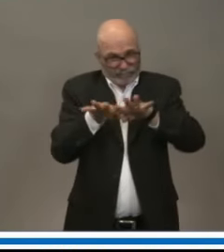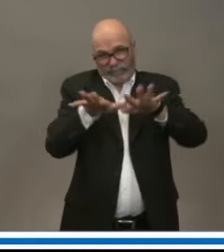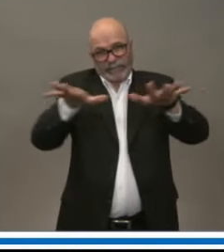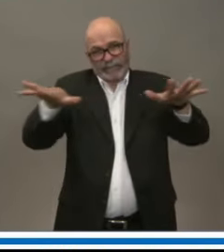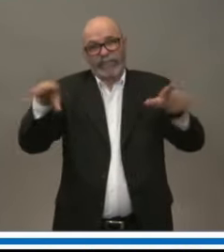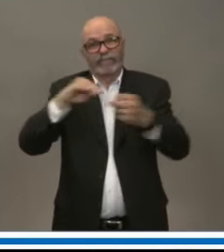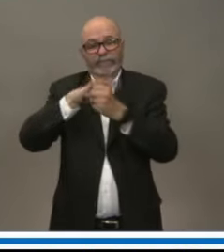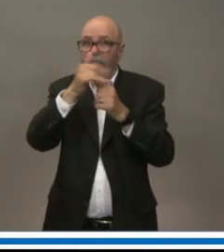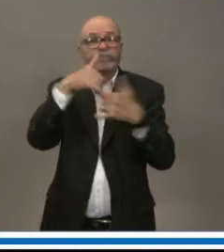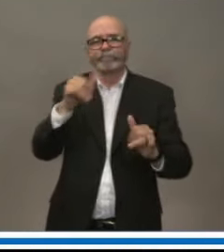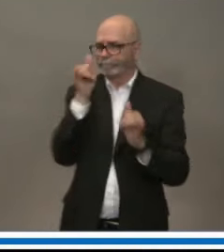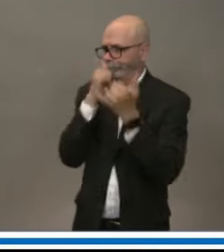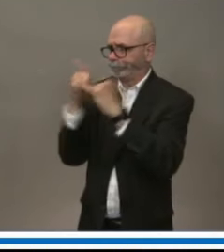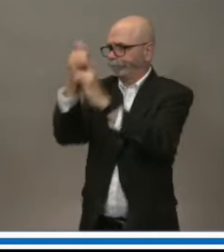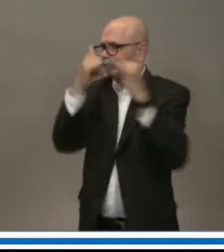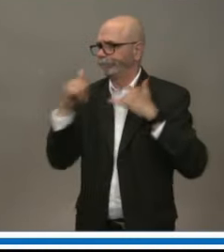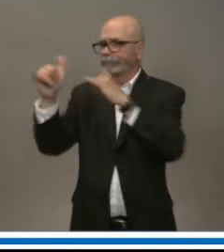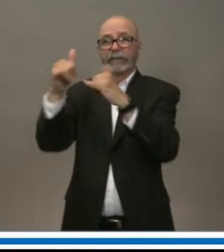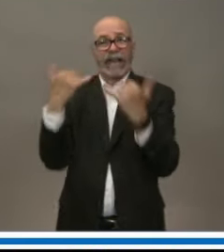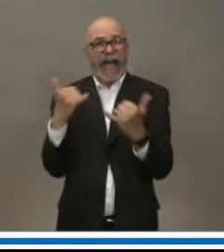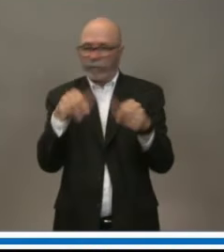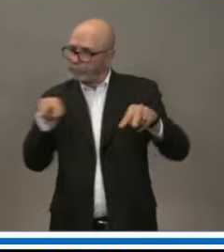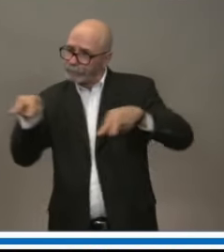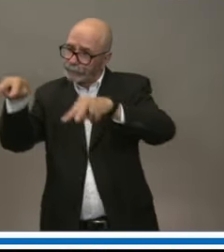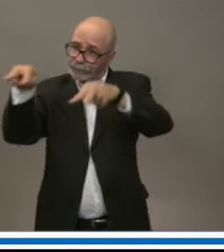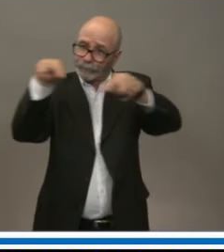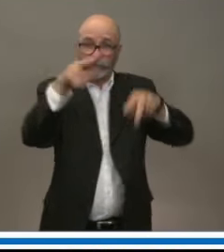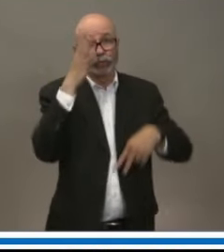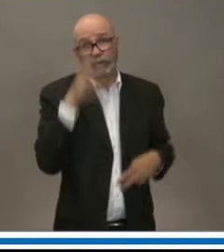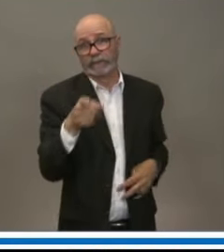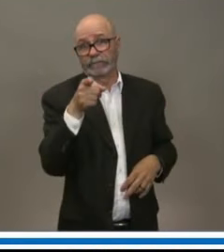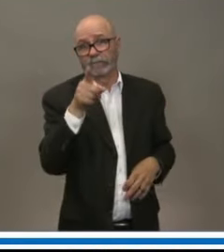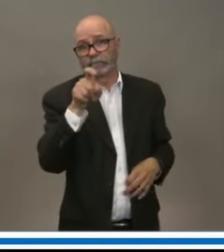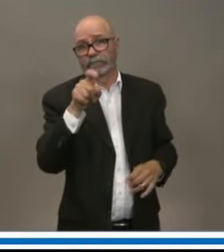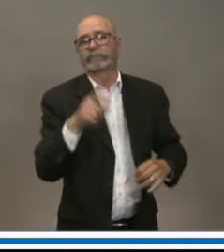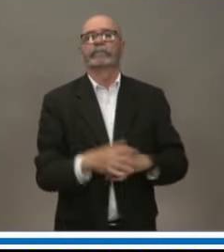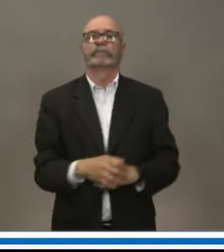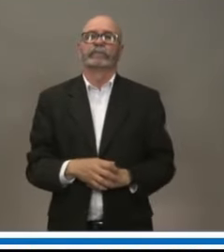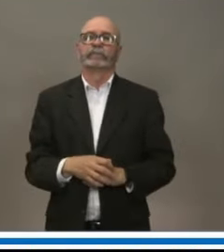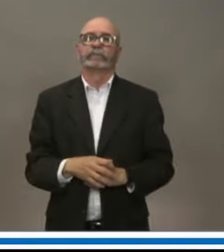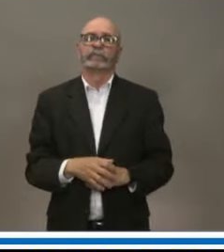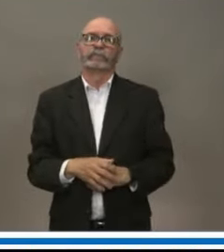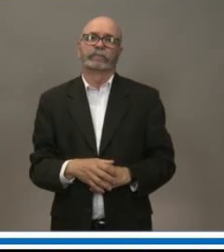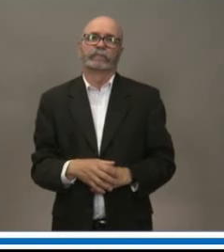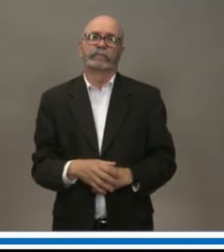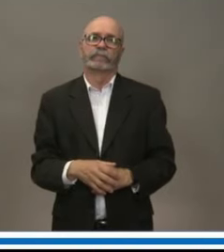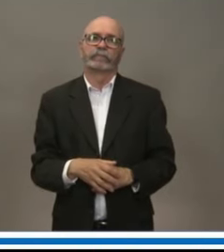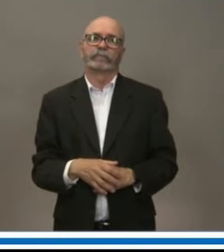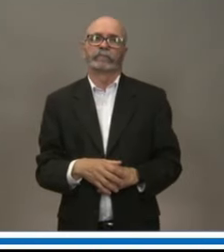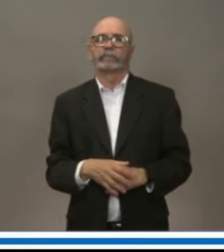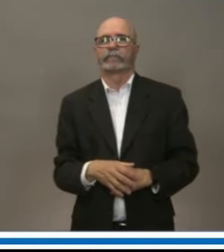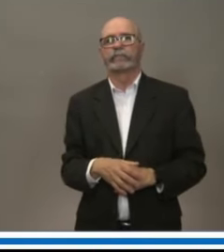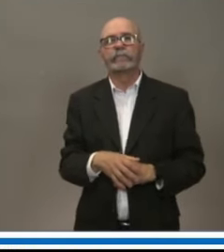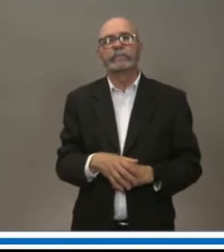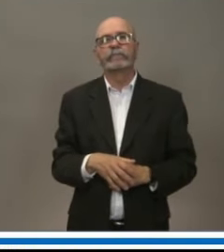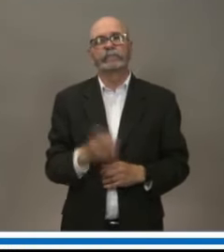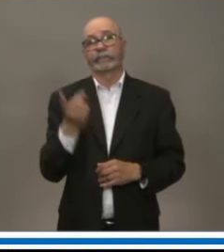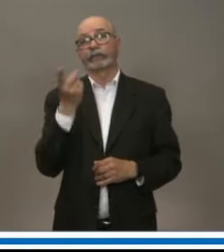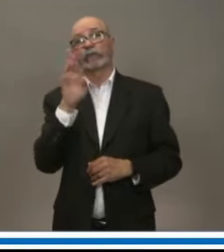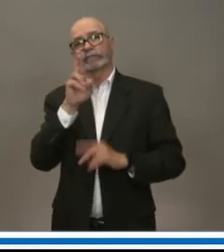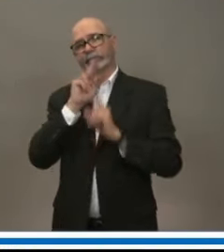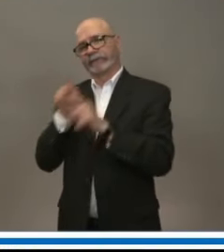to reduce community spread now that we're going into a few more weeks of these measures in place? Well, enforcement and inspection is